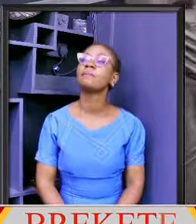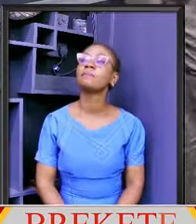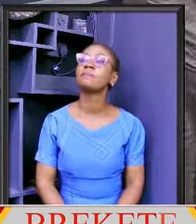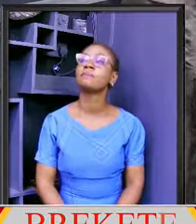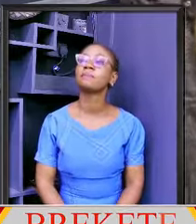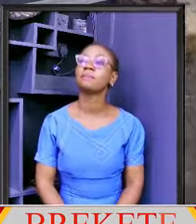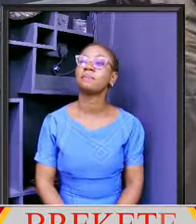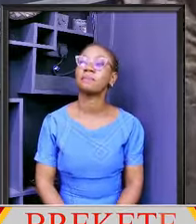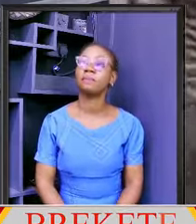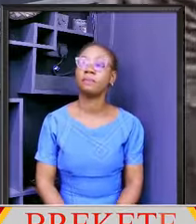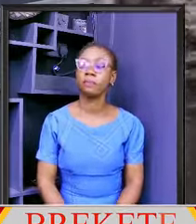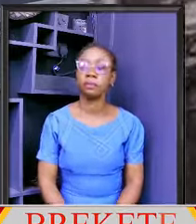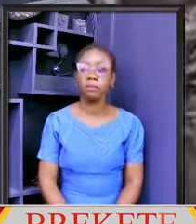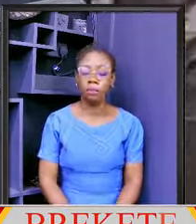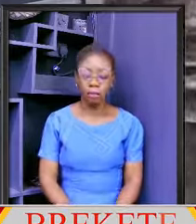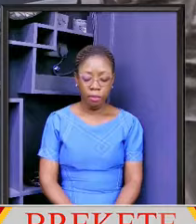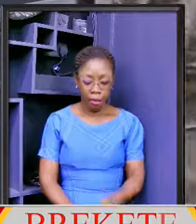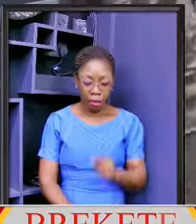Anna.